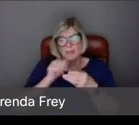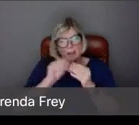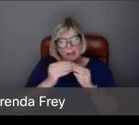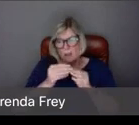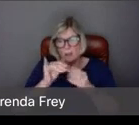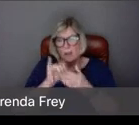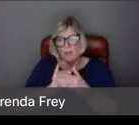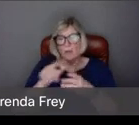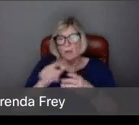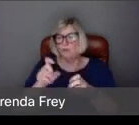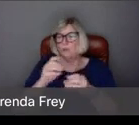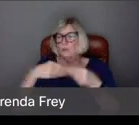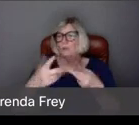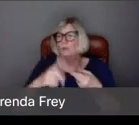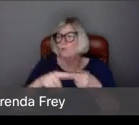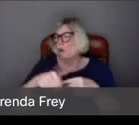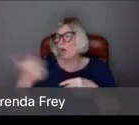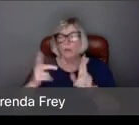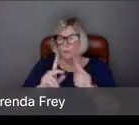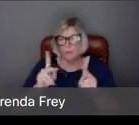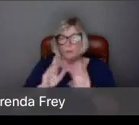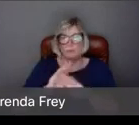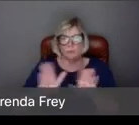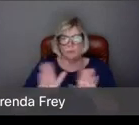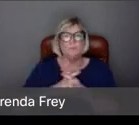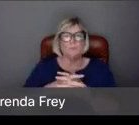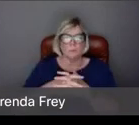just because they stick it on a form, needs to have.